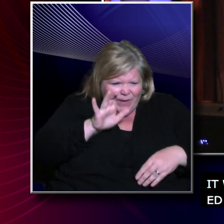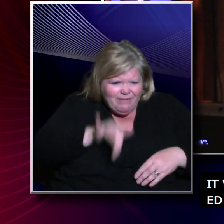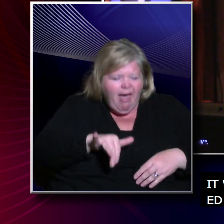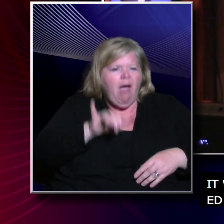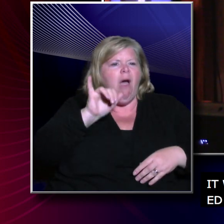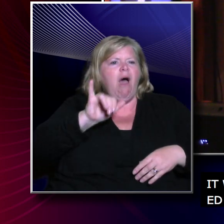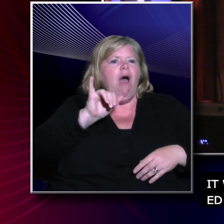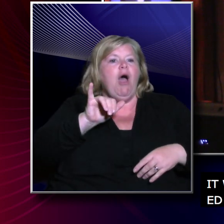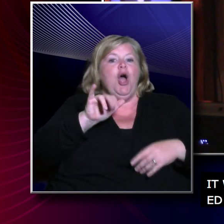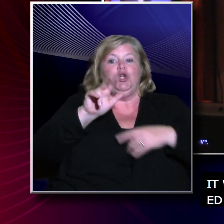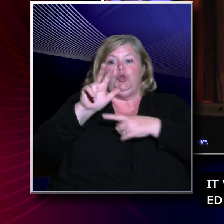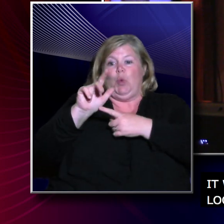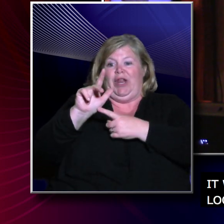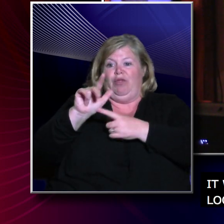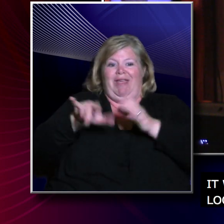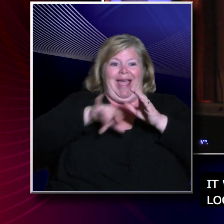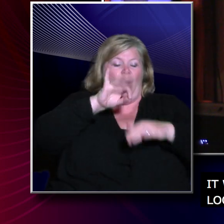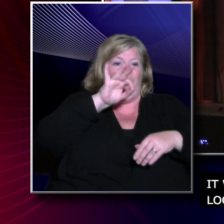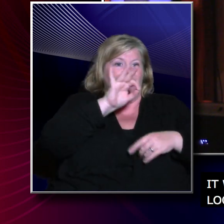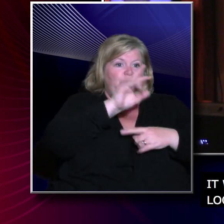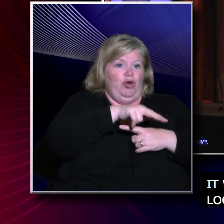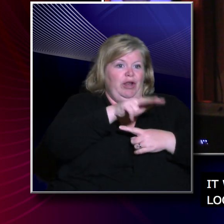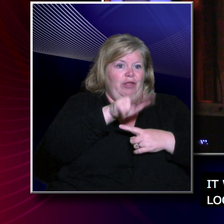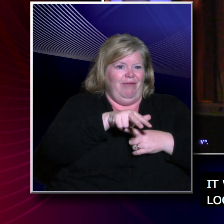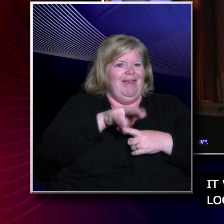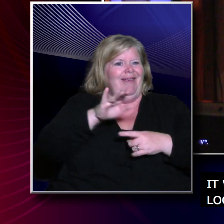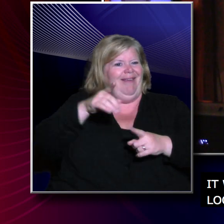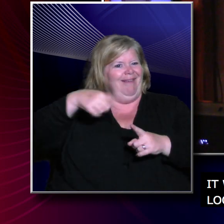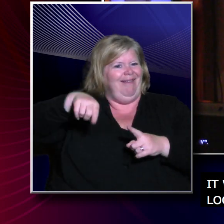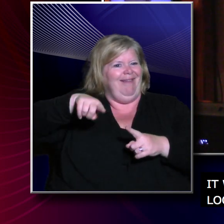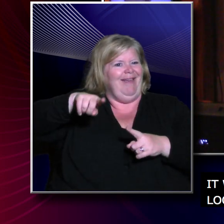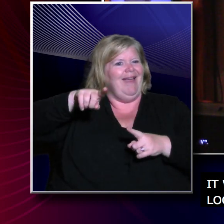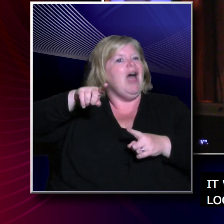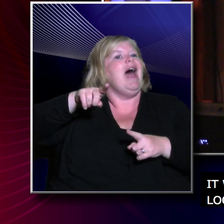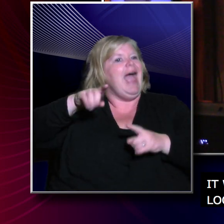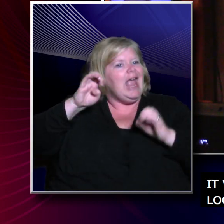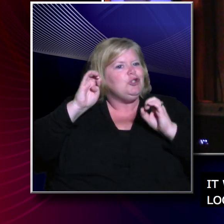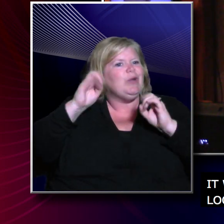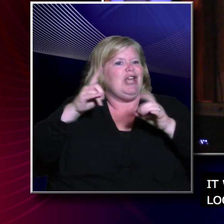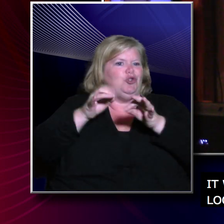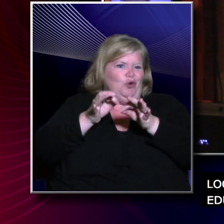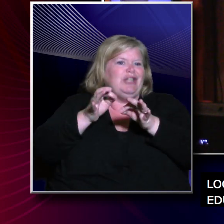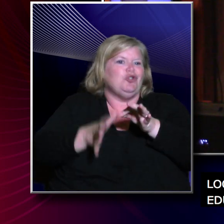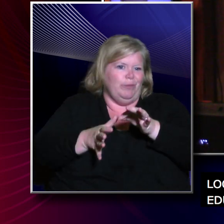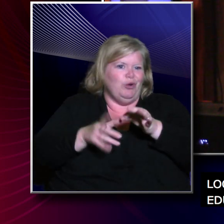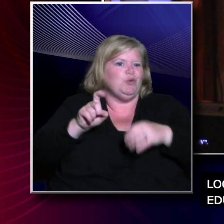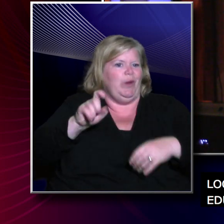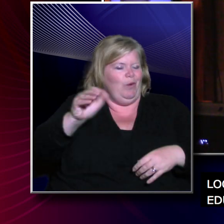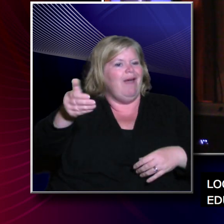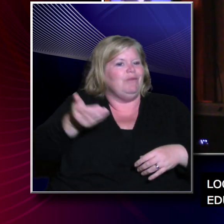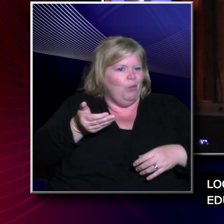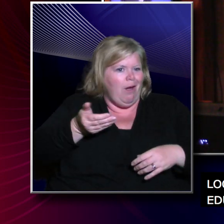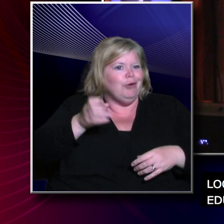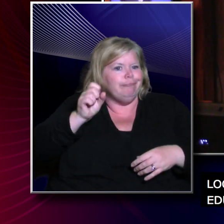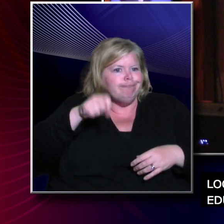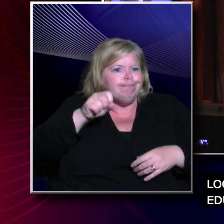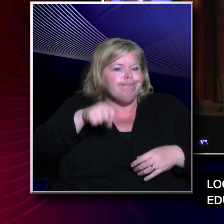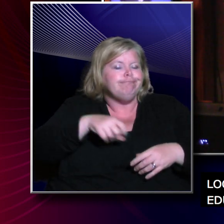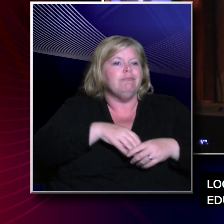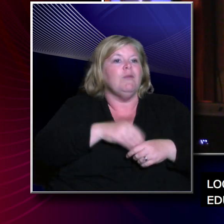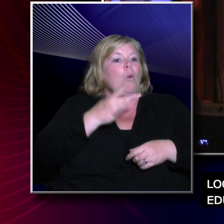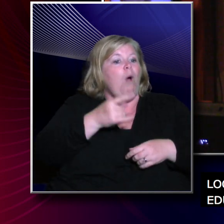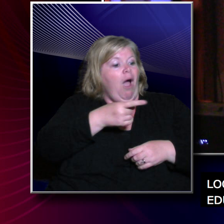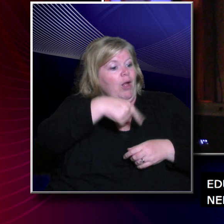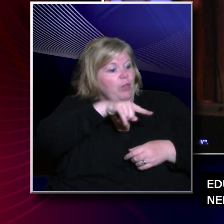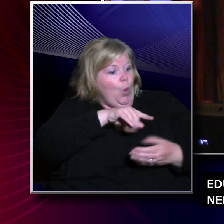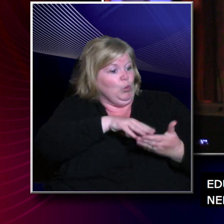23 of the 33 are educational interpreters. These are students who need